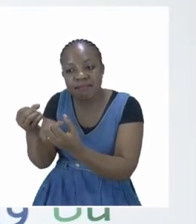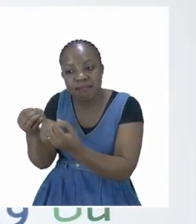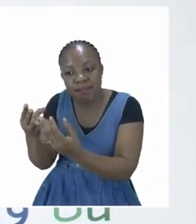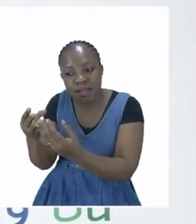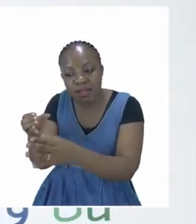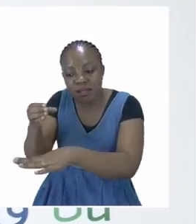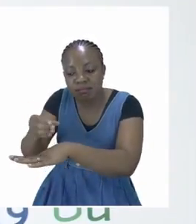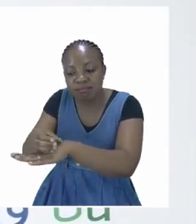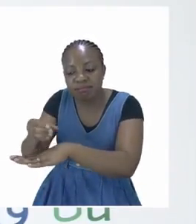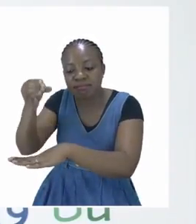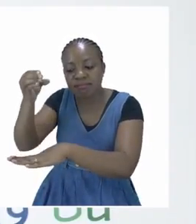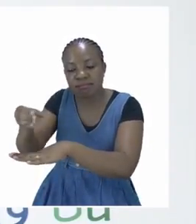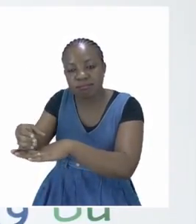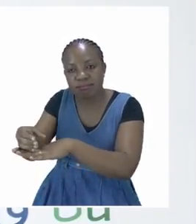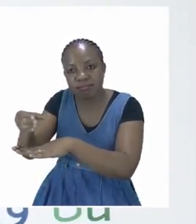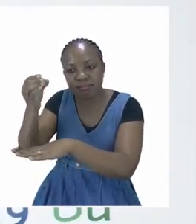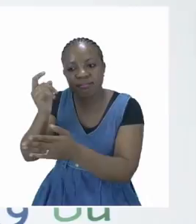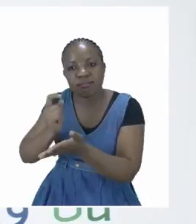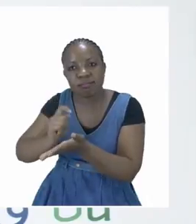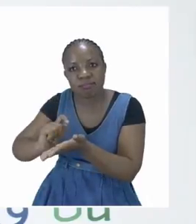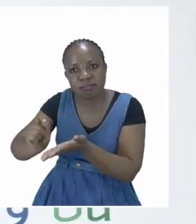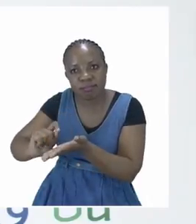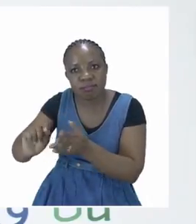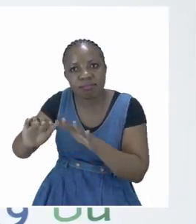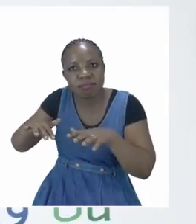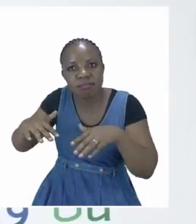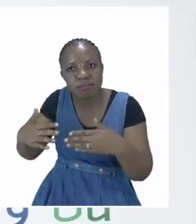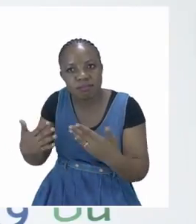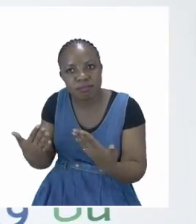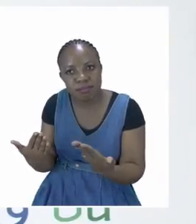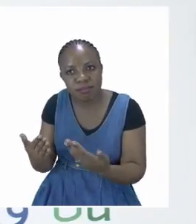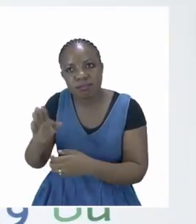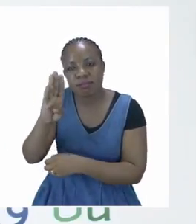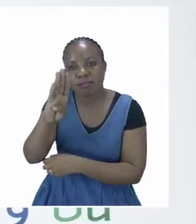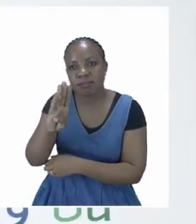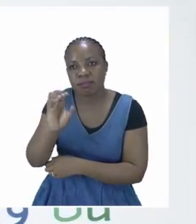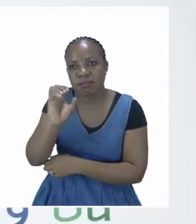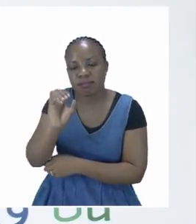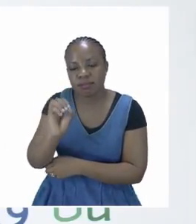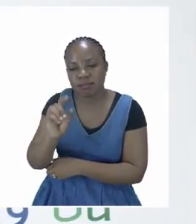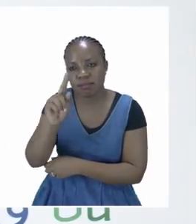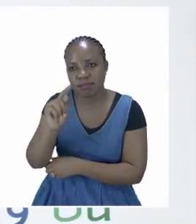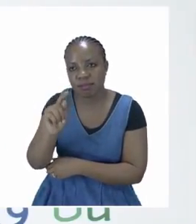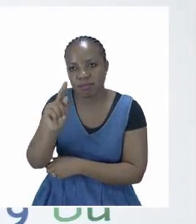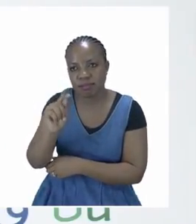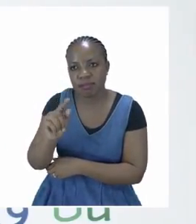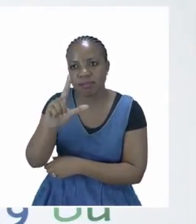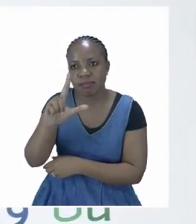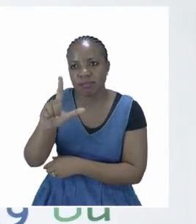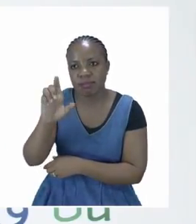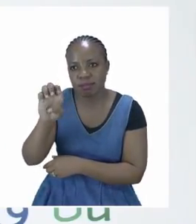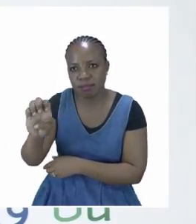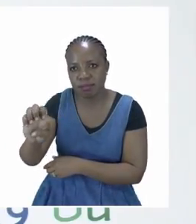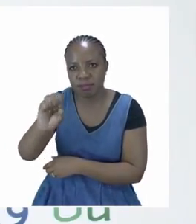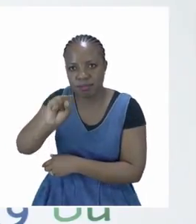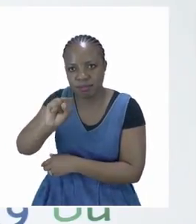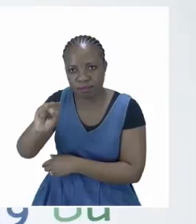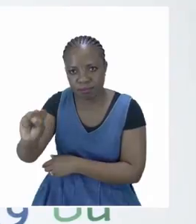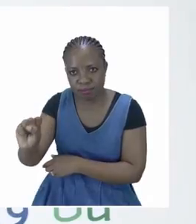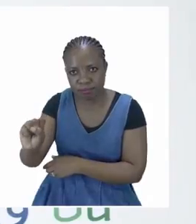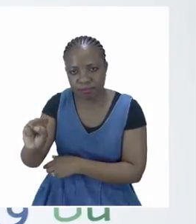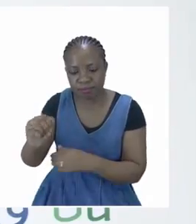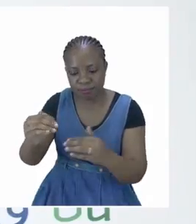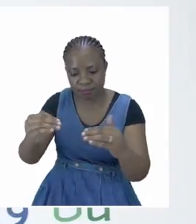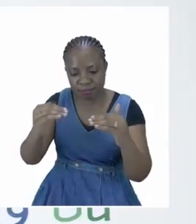Remember, plural means two or more. Let us now take a look at our next